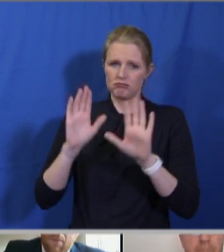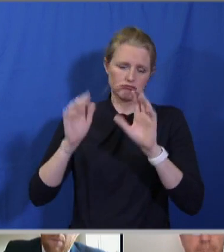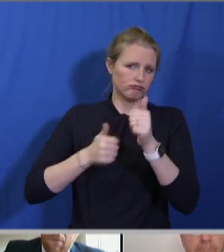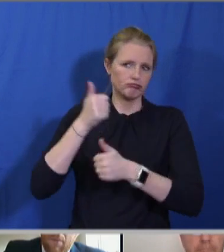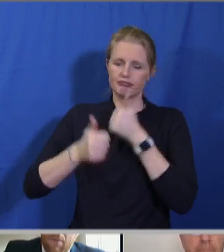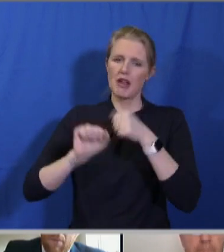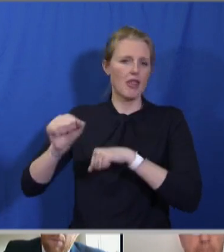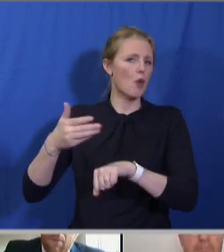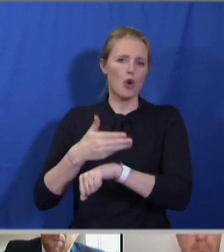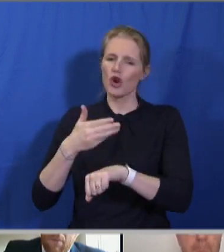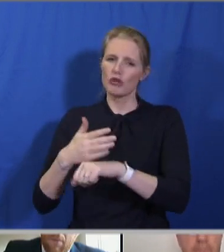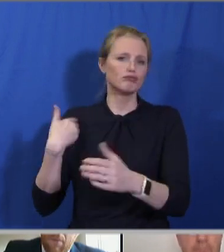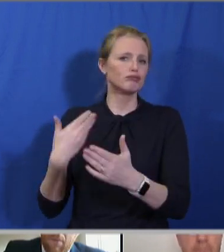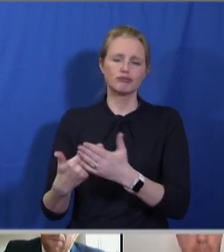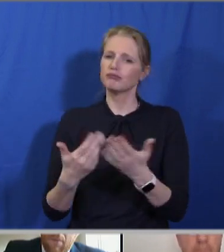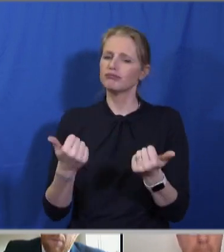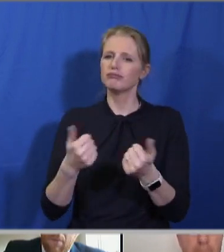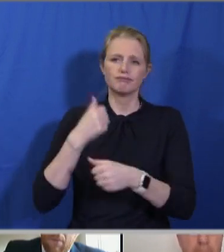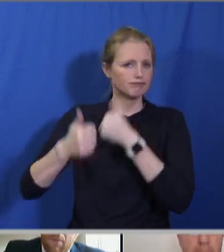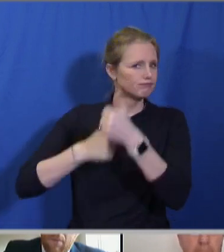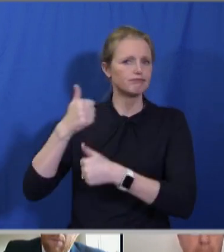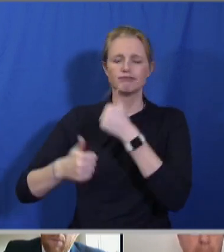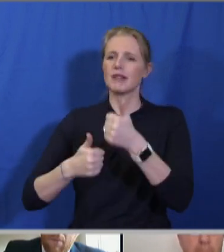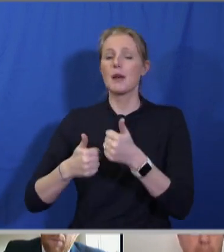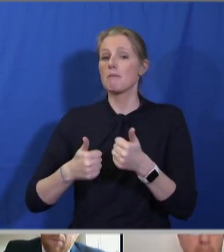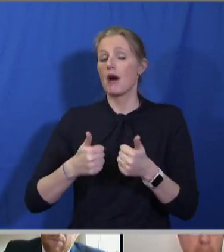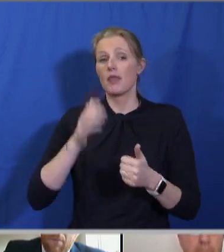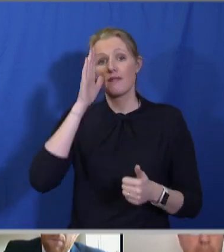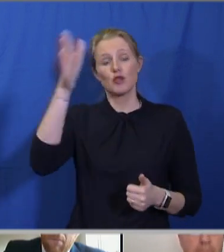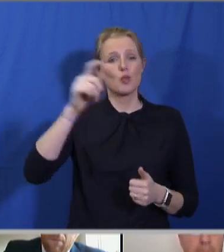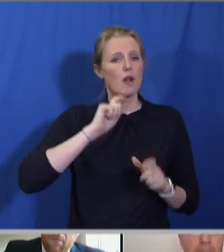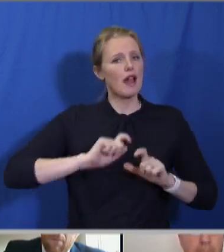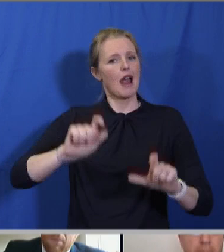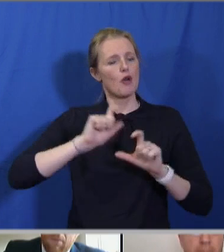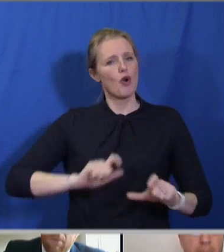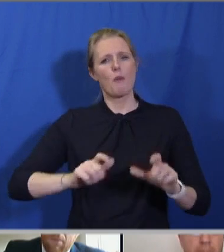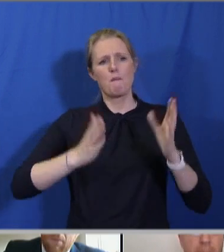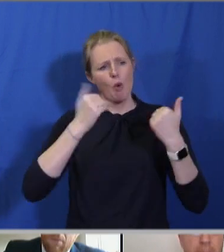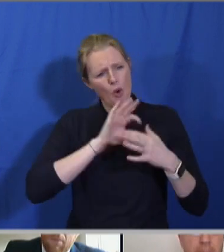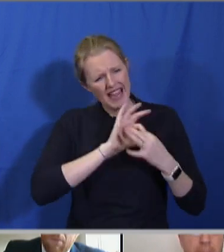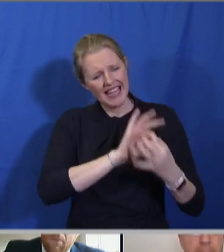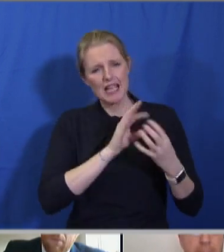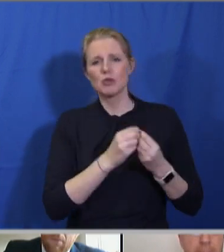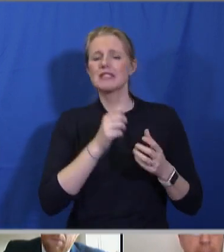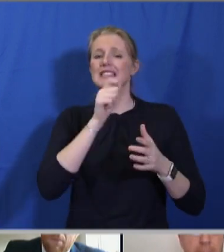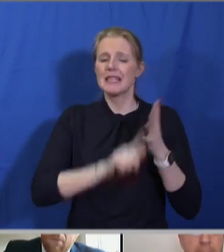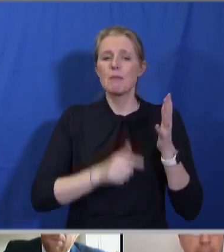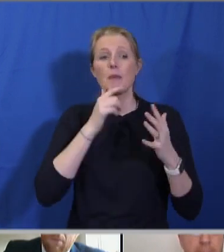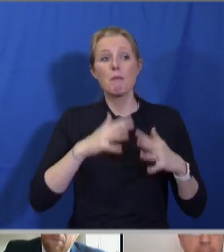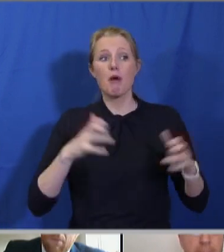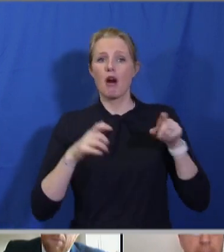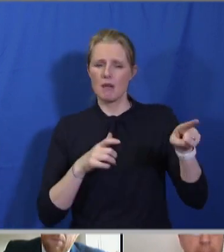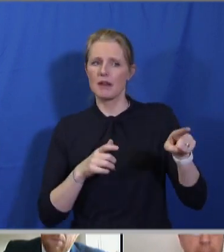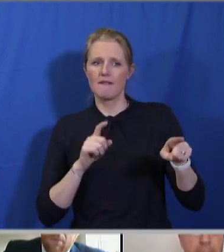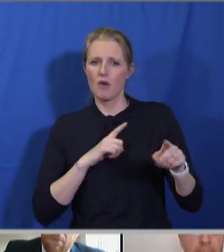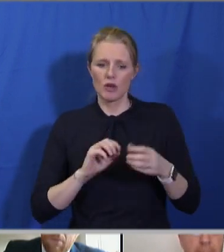committee has done today, and it's an example that we will take forward, and we will try to engage more fully with the Disabled People's Parliament as we develop policies going